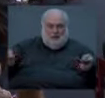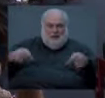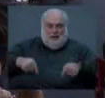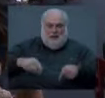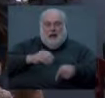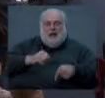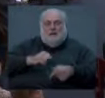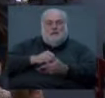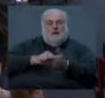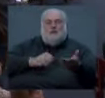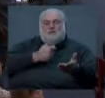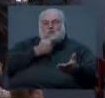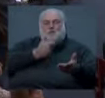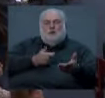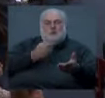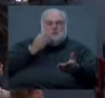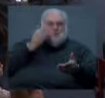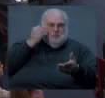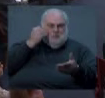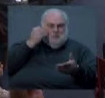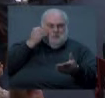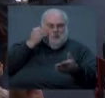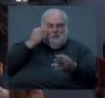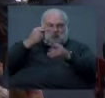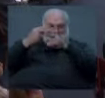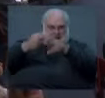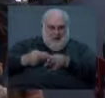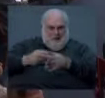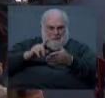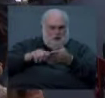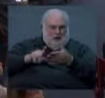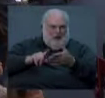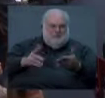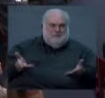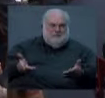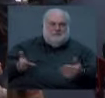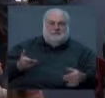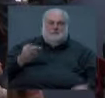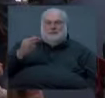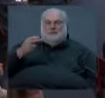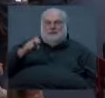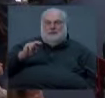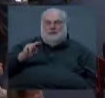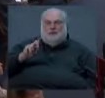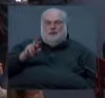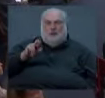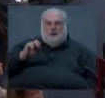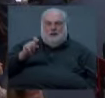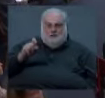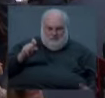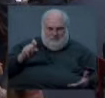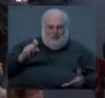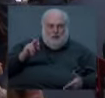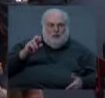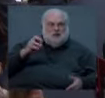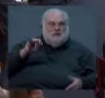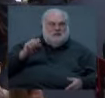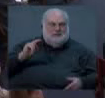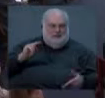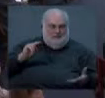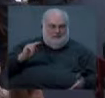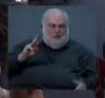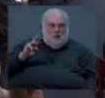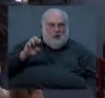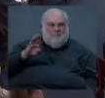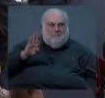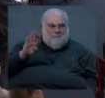watching at home online. Madam Clerk, will you please call the roll? Director Hendricks, Director Richardson, Director